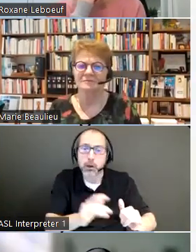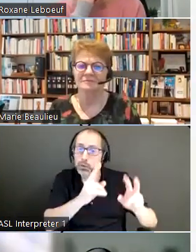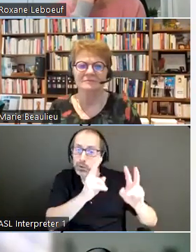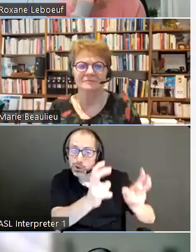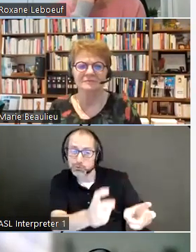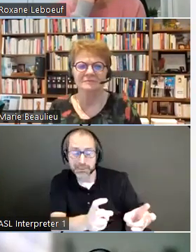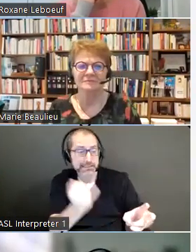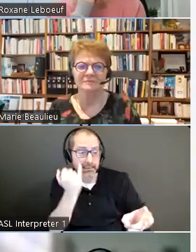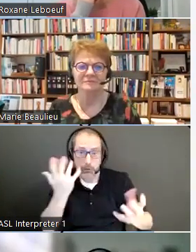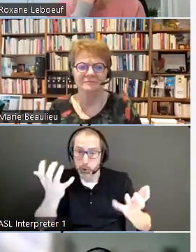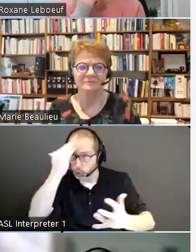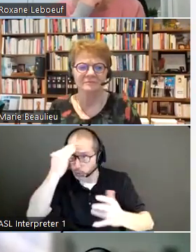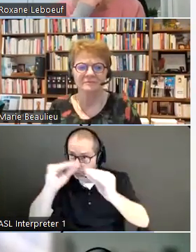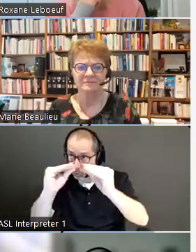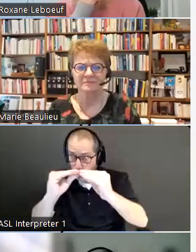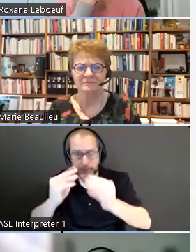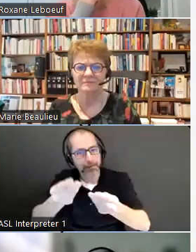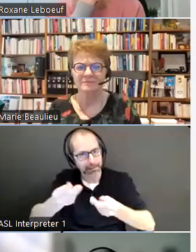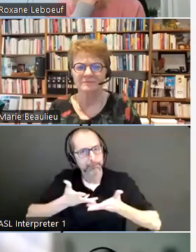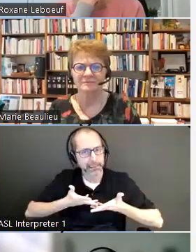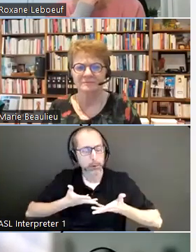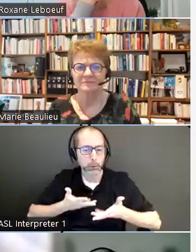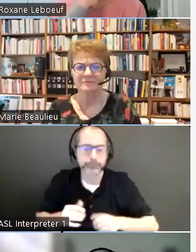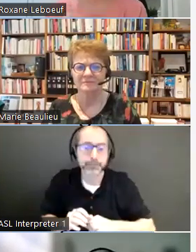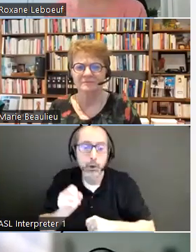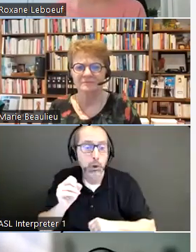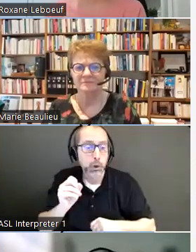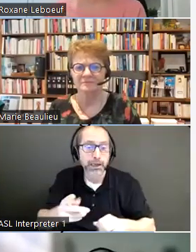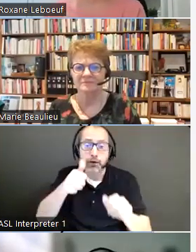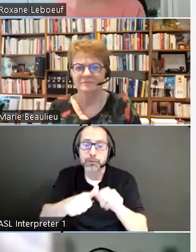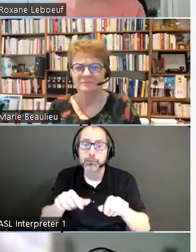Just a reminder that this is a public forum, and we do appreciate your